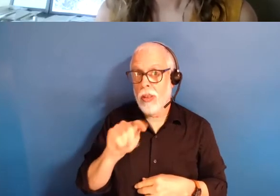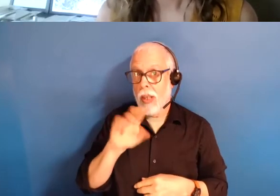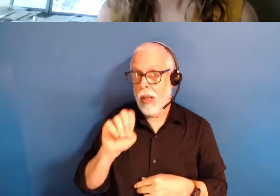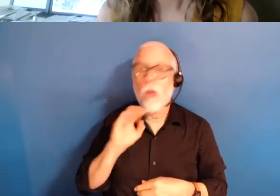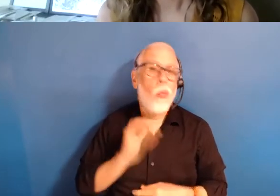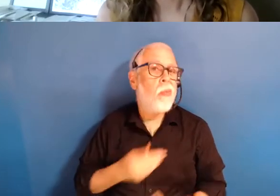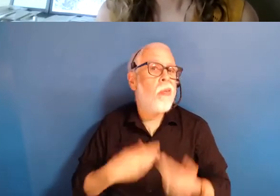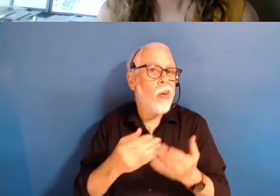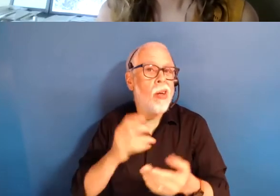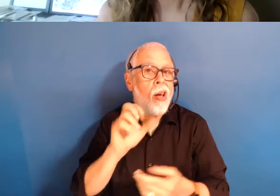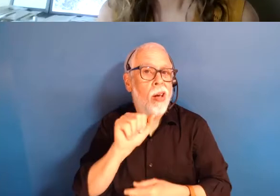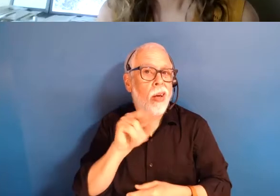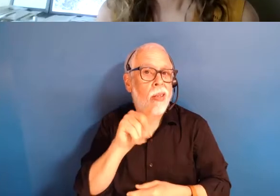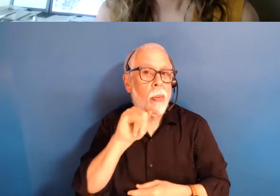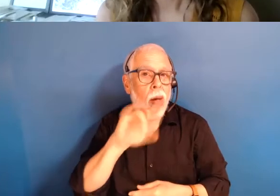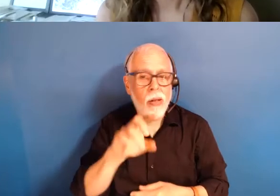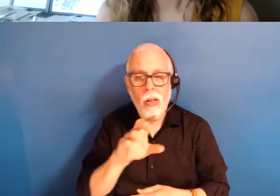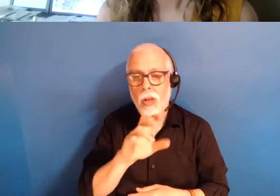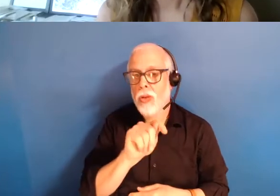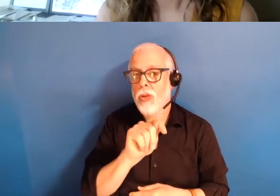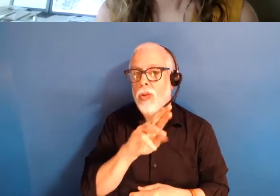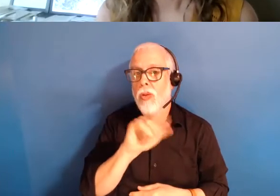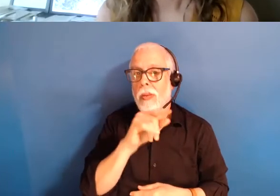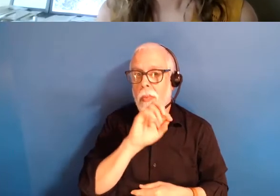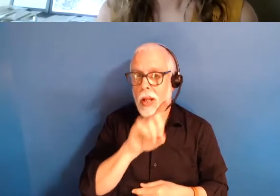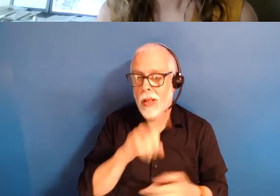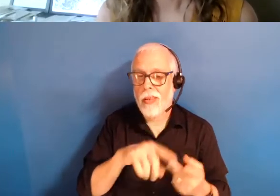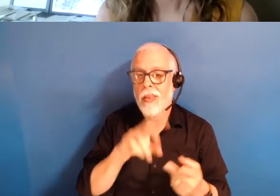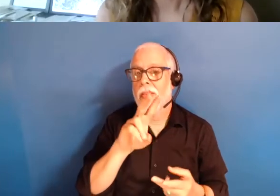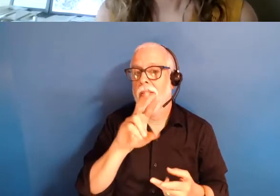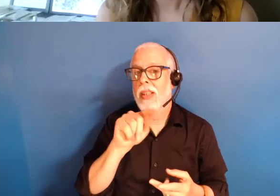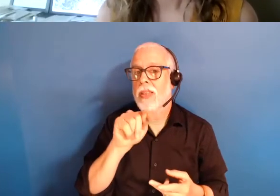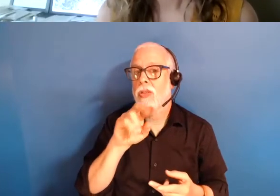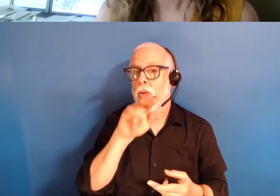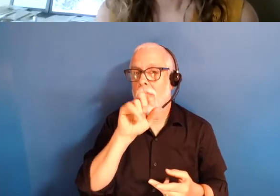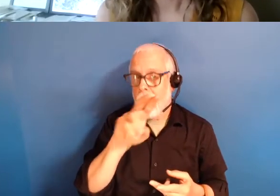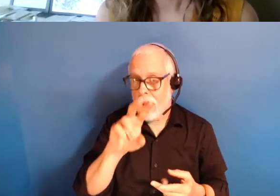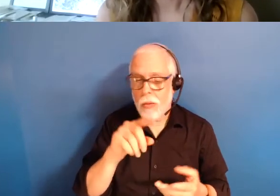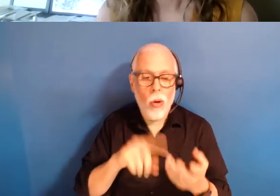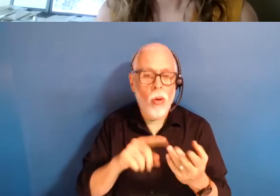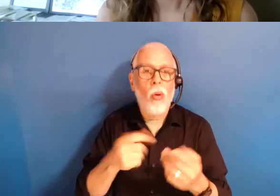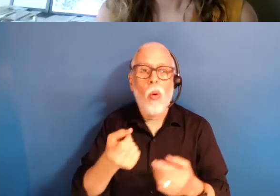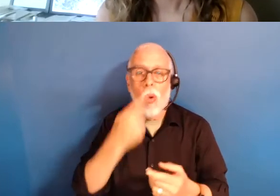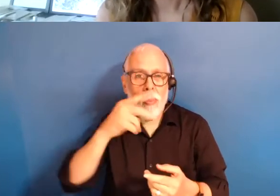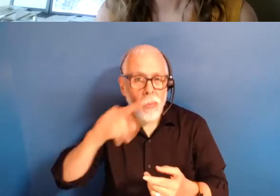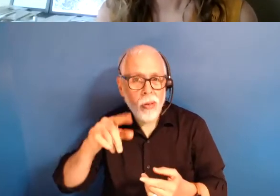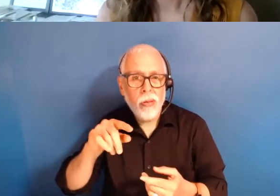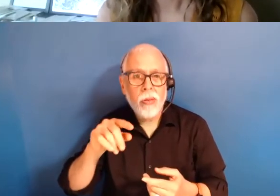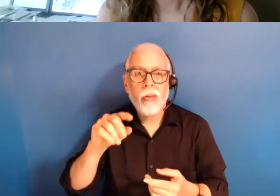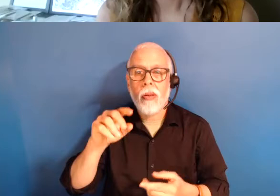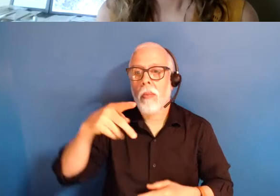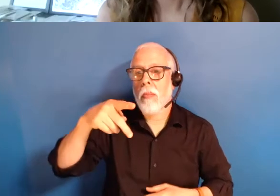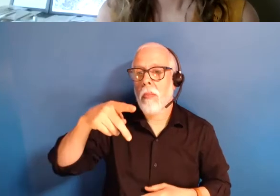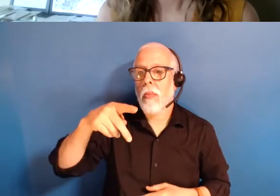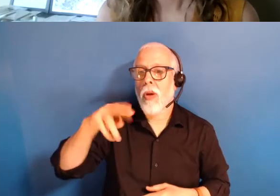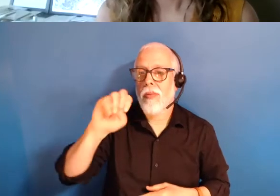provide antibodies, so sotrovimab and bebtelovimab, and then we also provide the oral pills, so molnupiravir